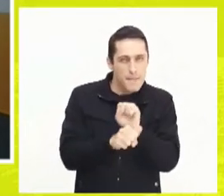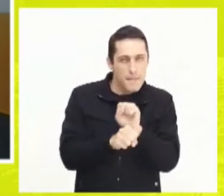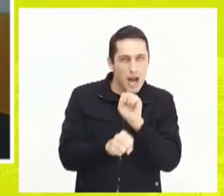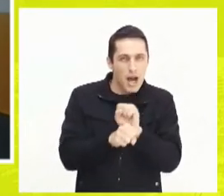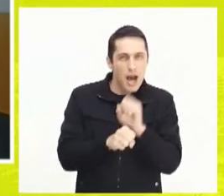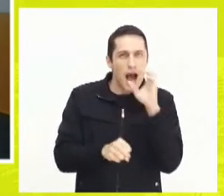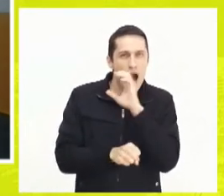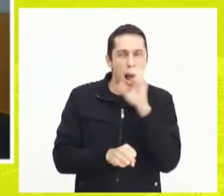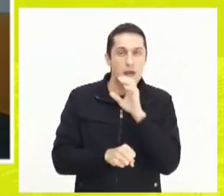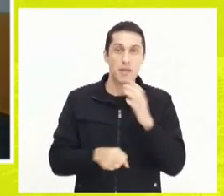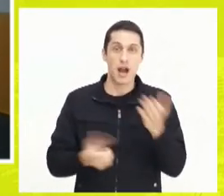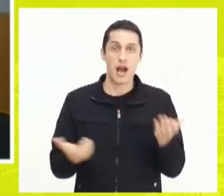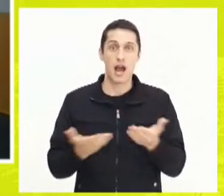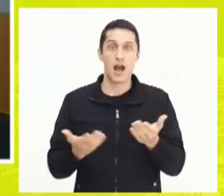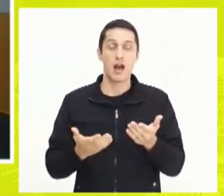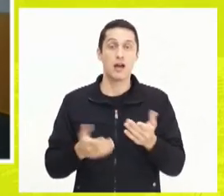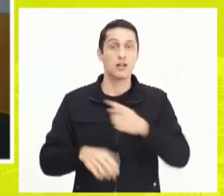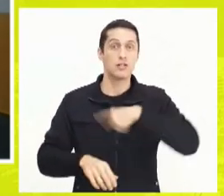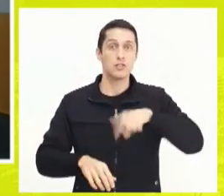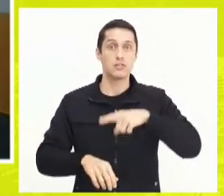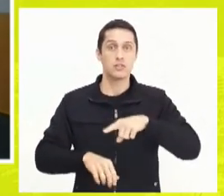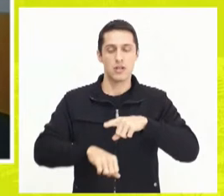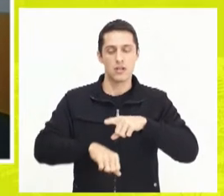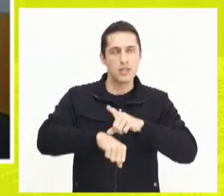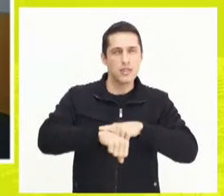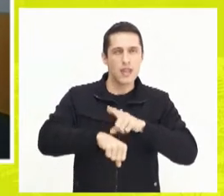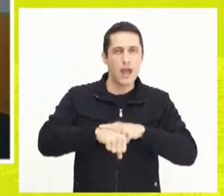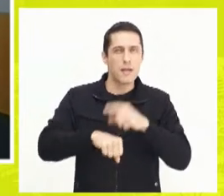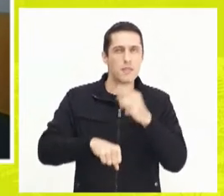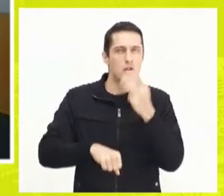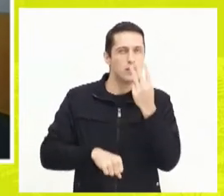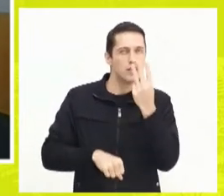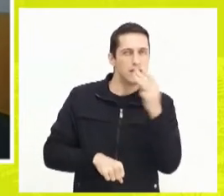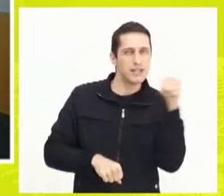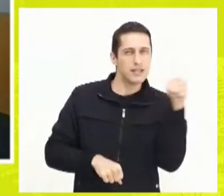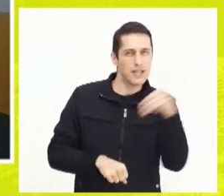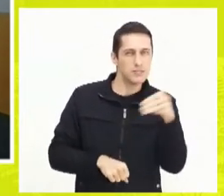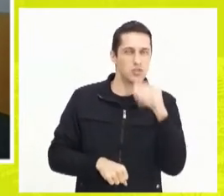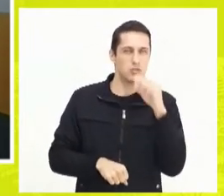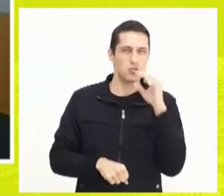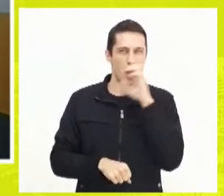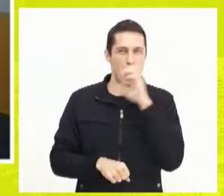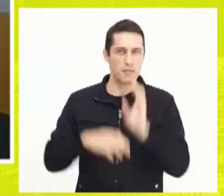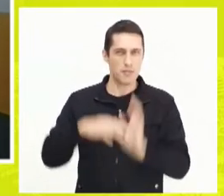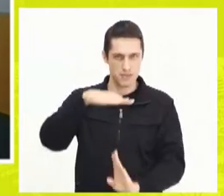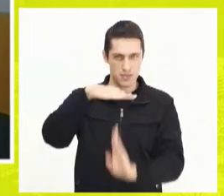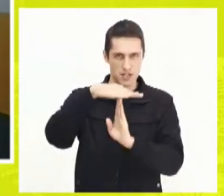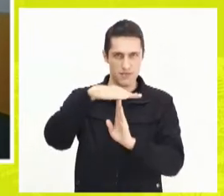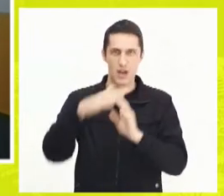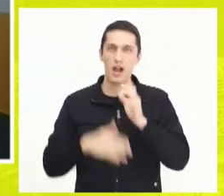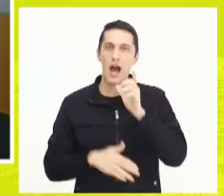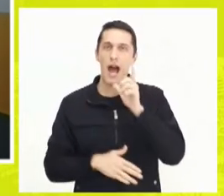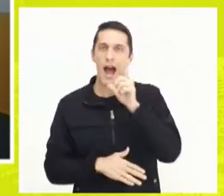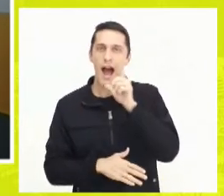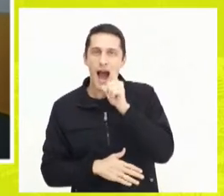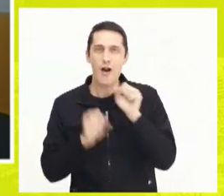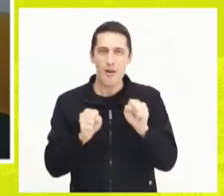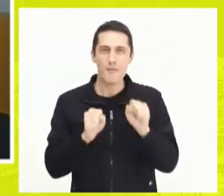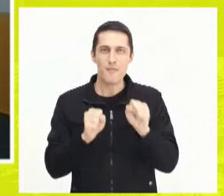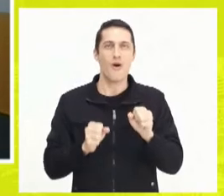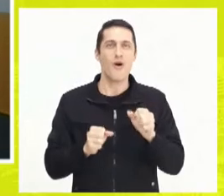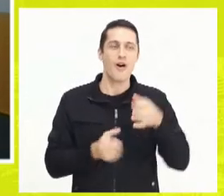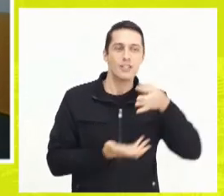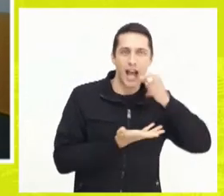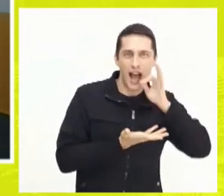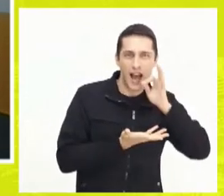invite you to take a break we are coming back in three minutes just for us to